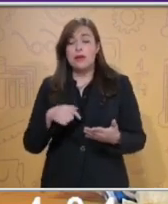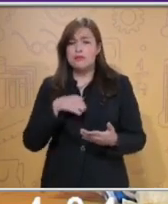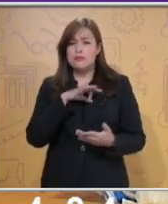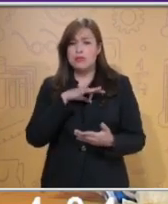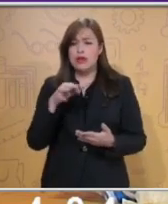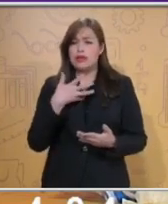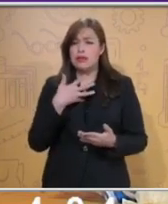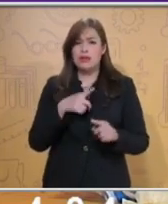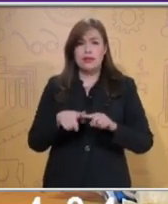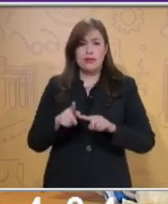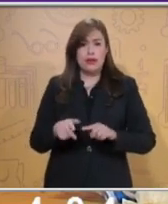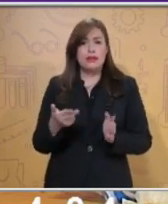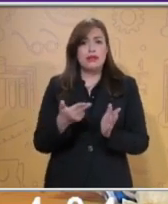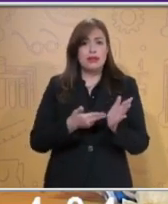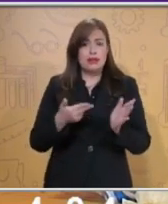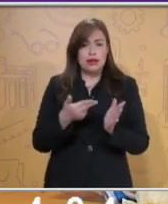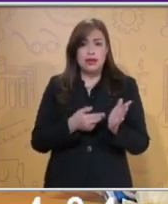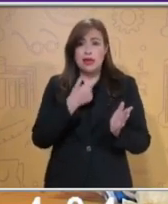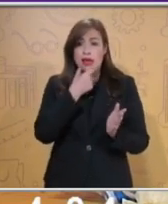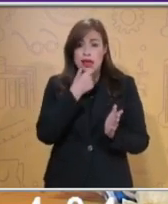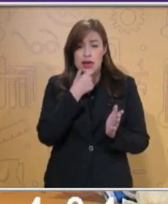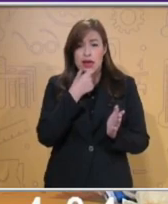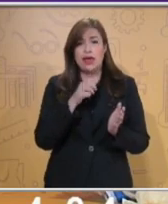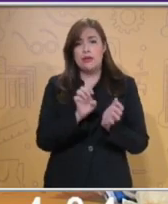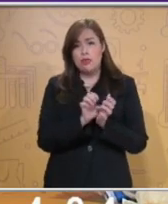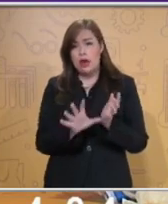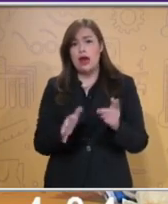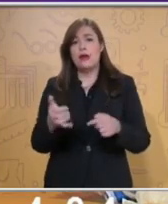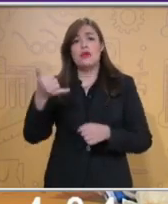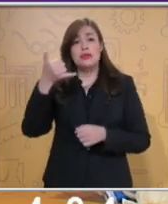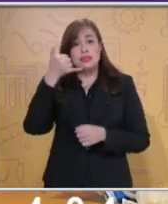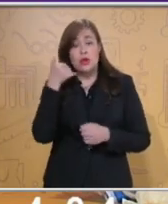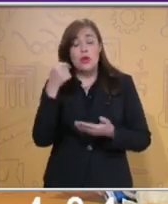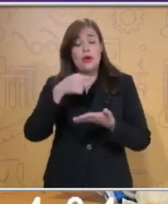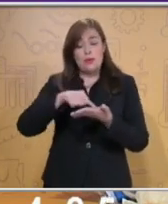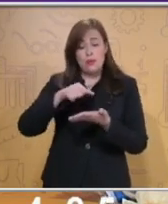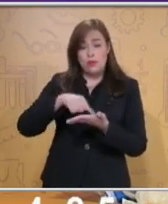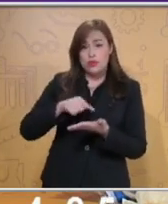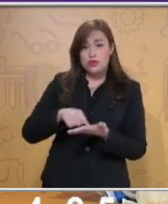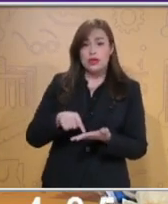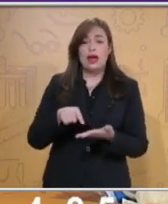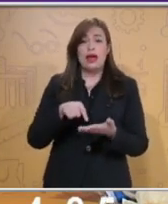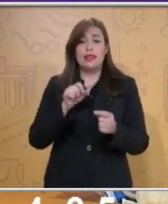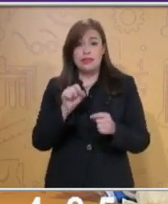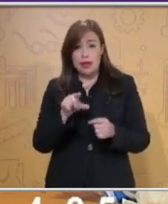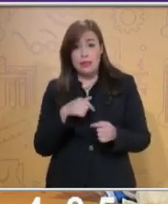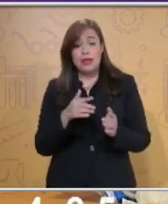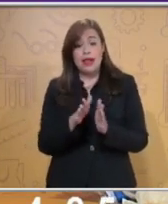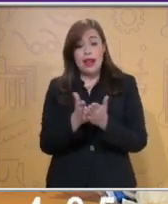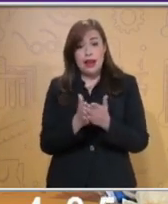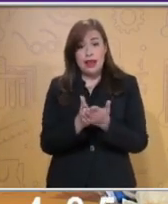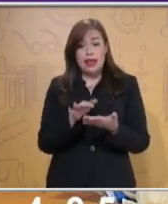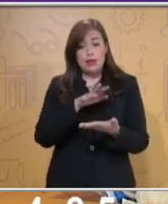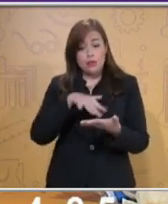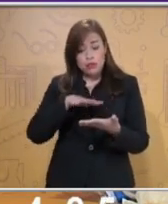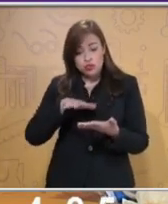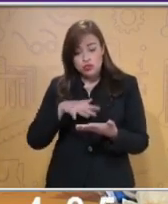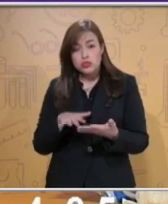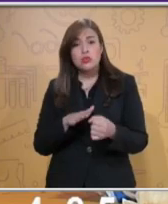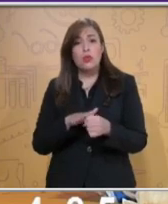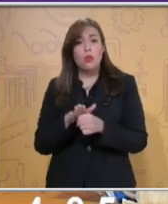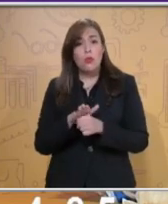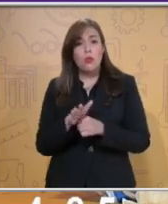to learn English. You can use your cell phone. You can use your textbook. It is only a way that you